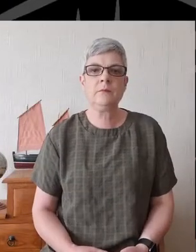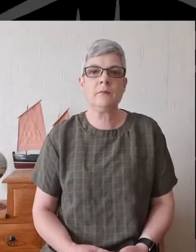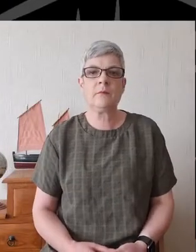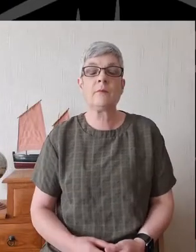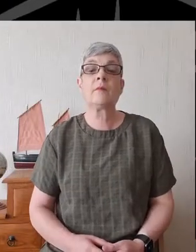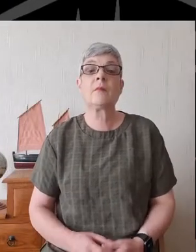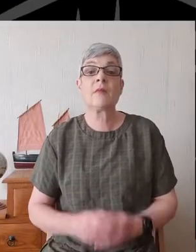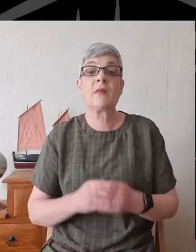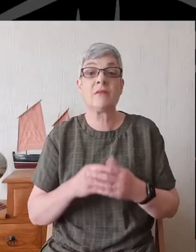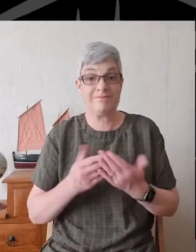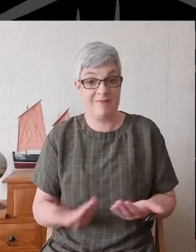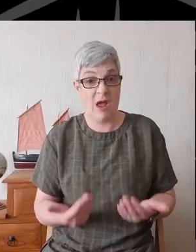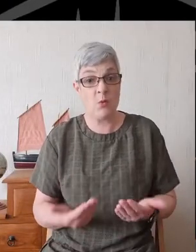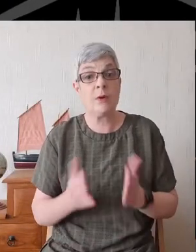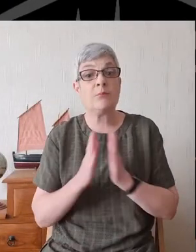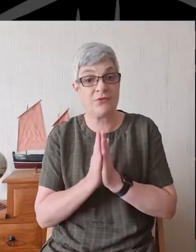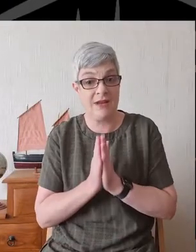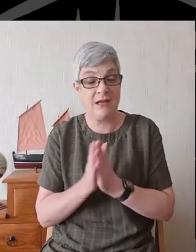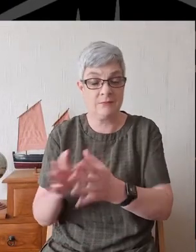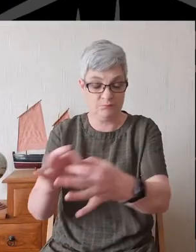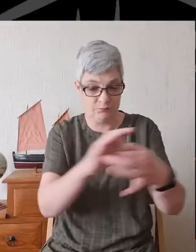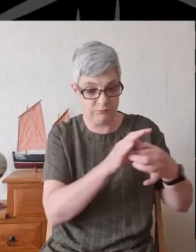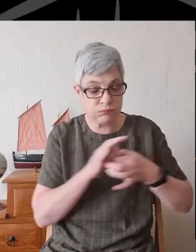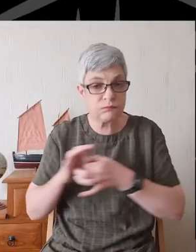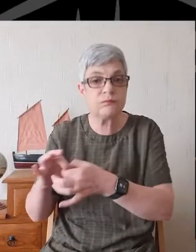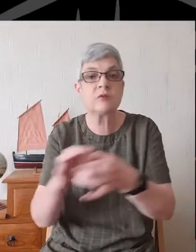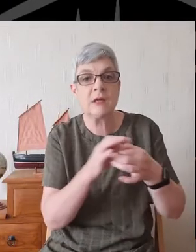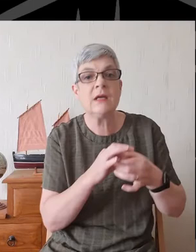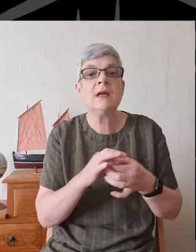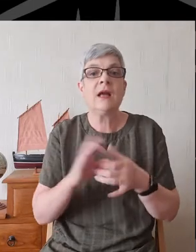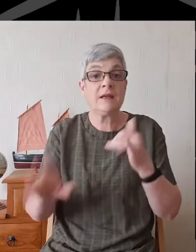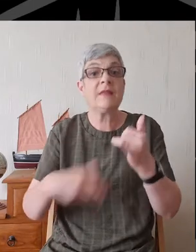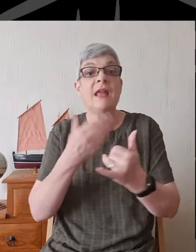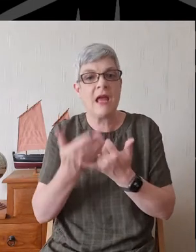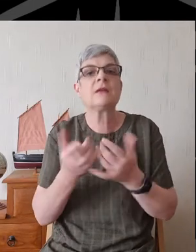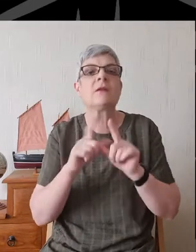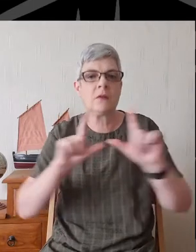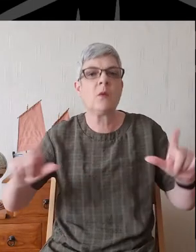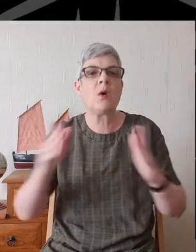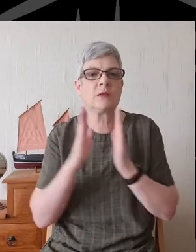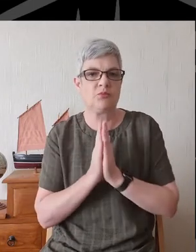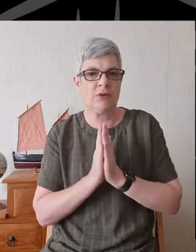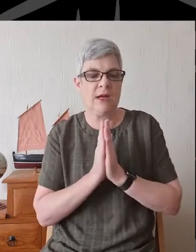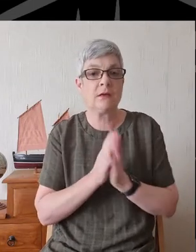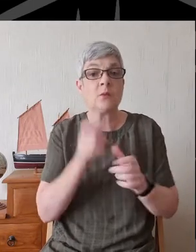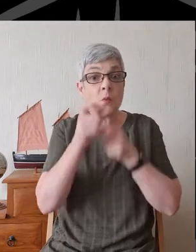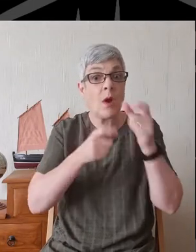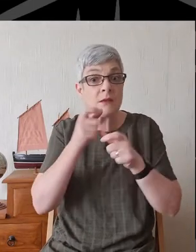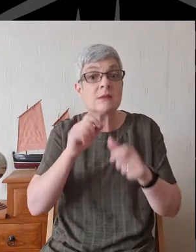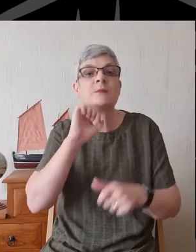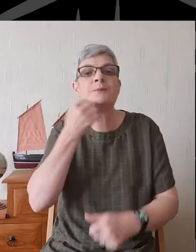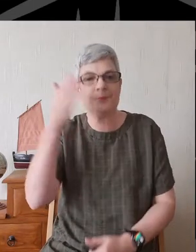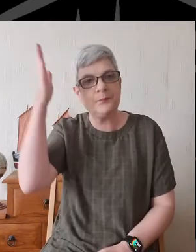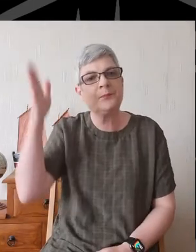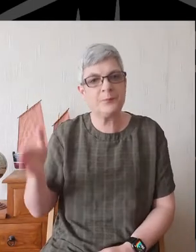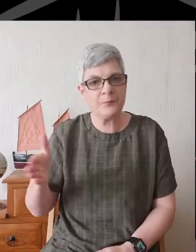We'll join together in prayer and gather up our prayers in the words of the Lord's Prayer. The words for that will be on the screen.